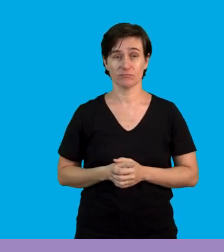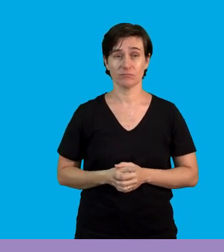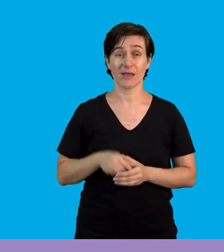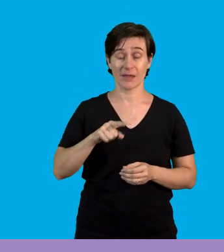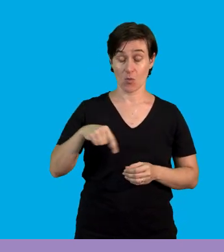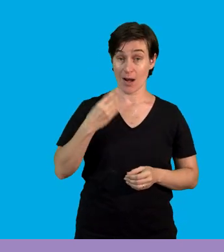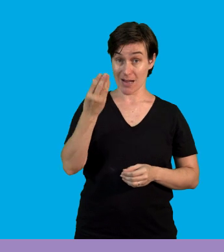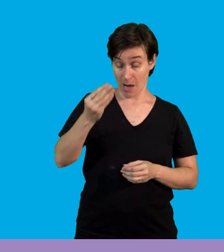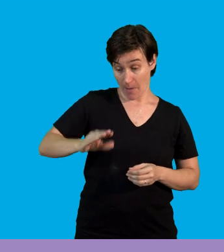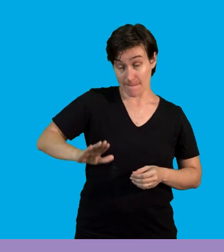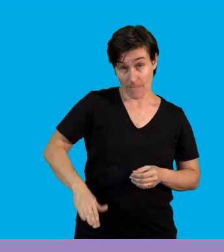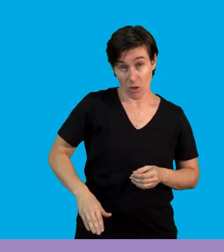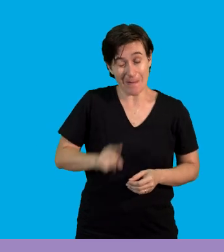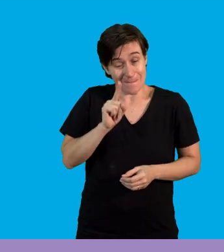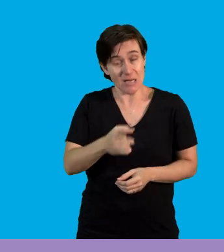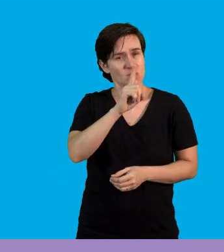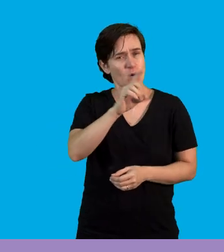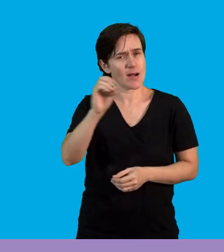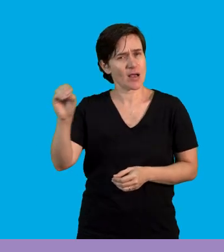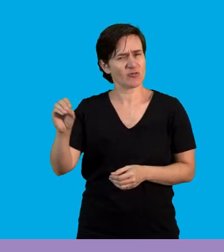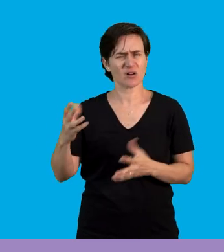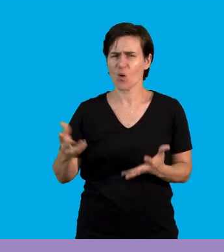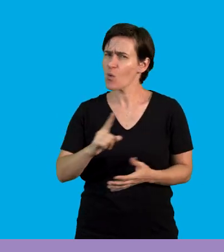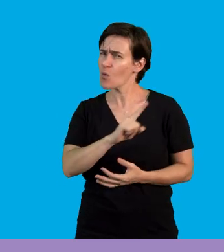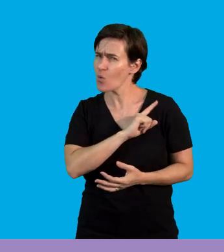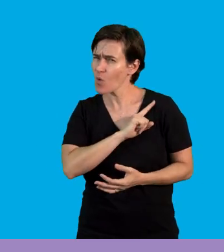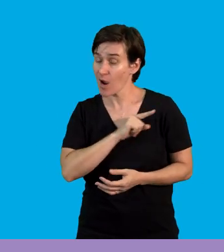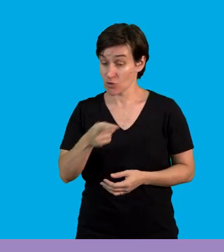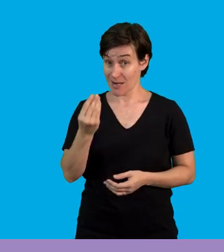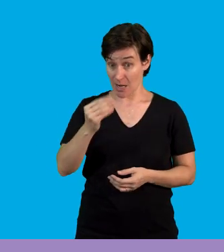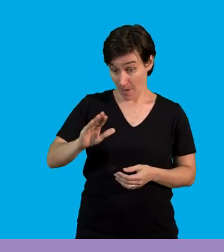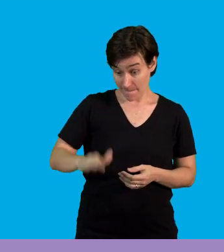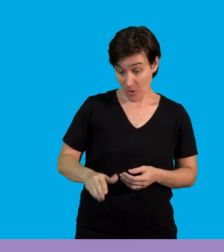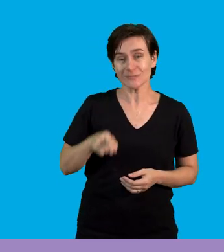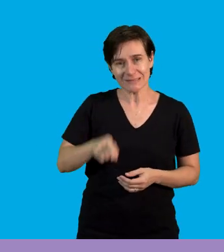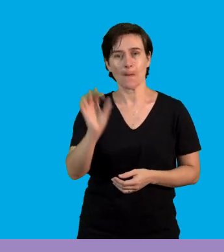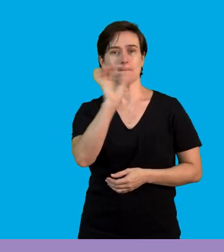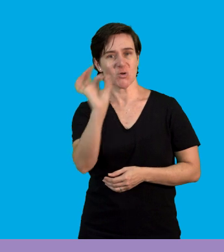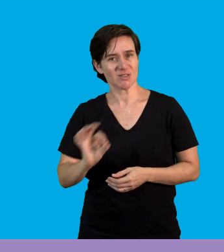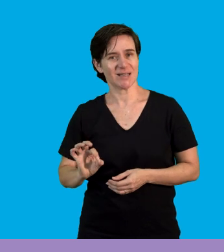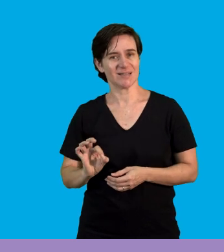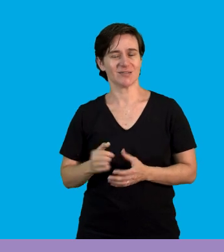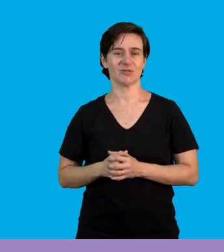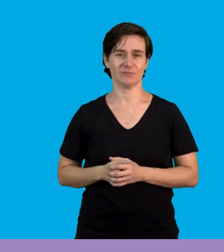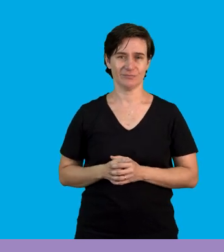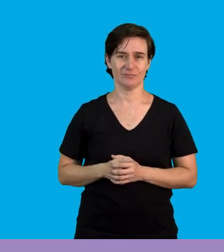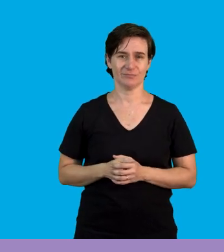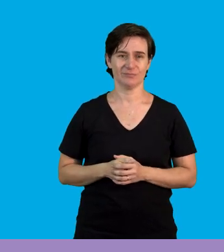our denominator must be 100, because that 100 goes with the sign of a